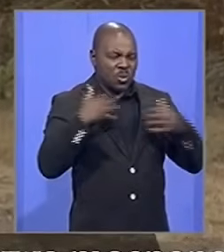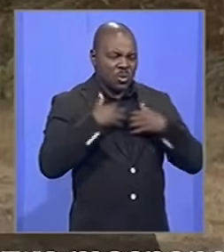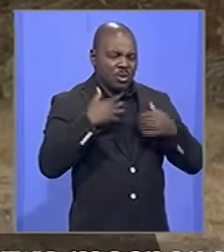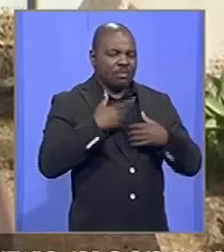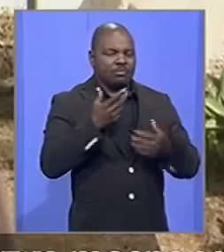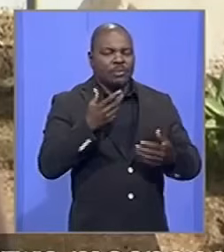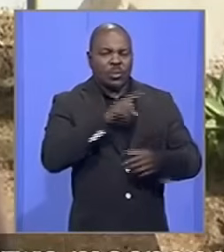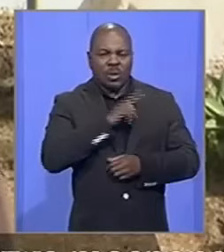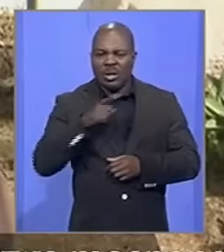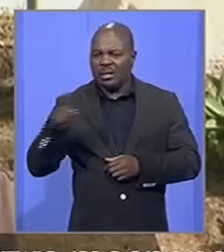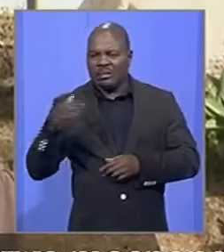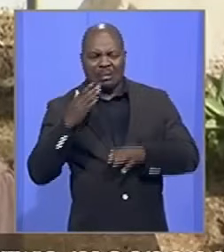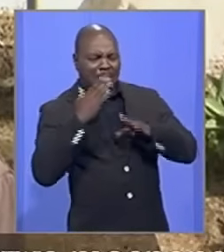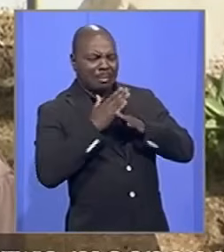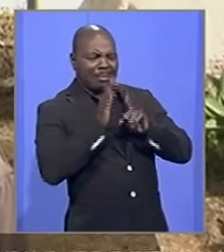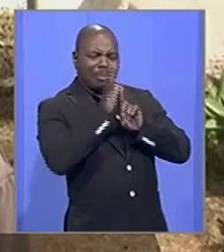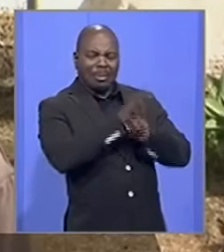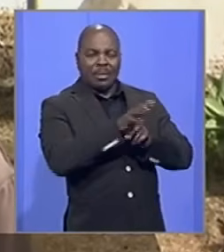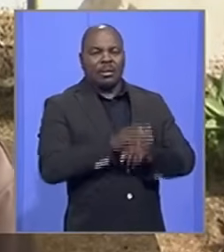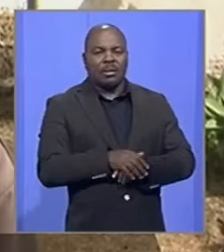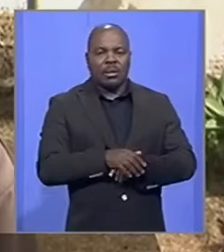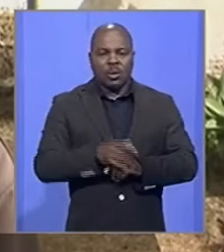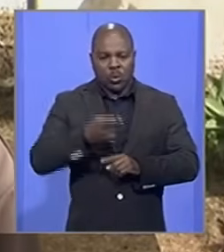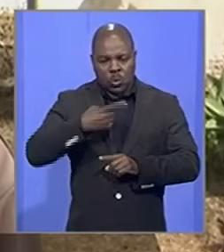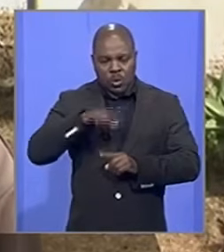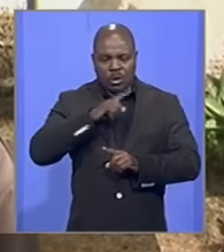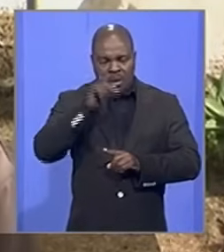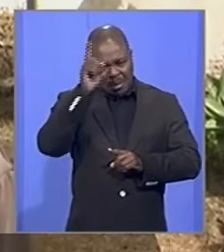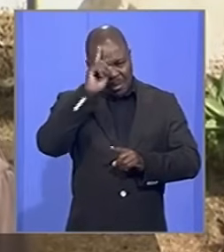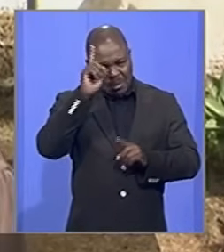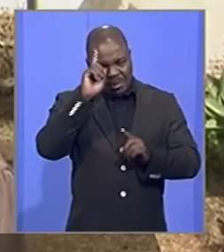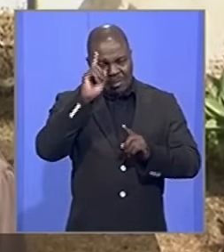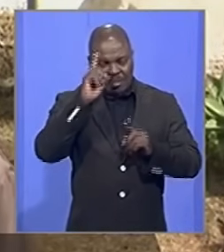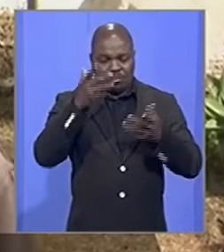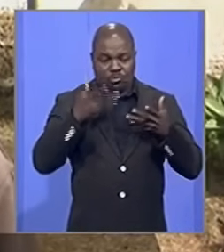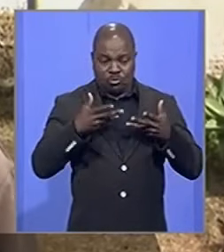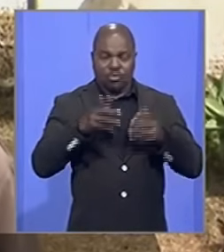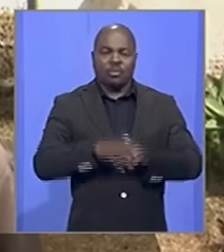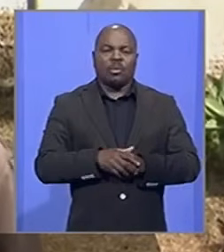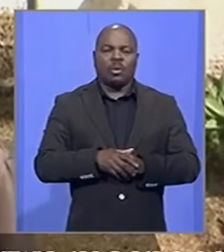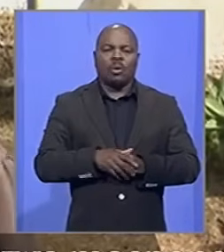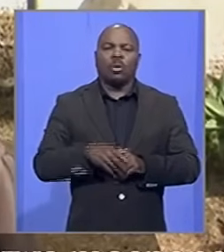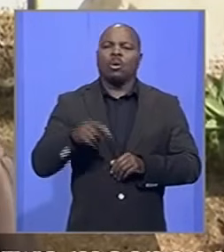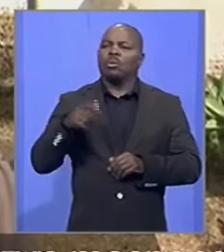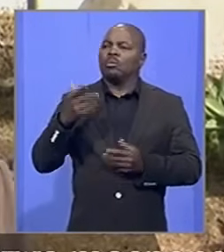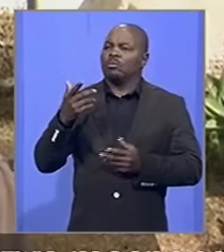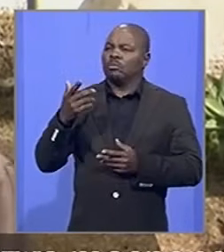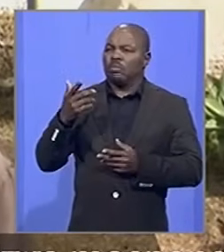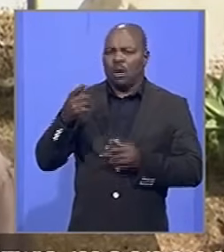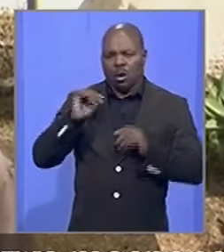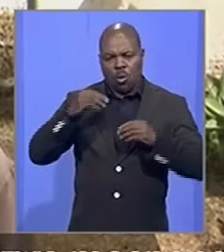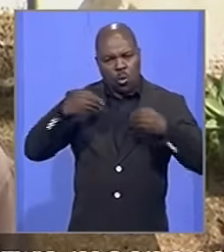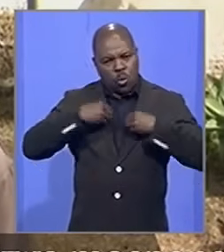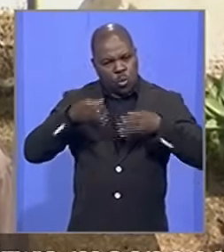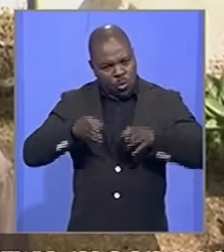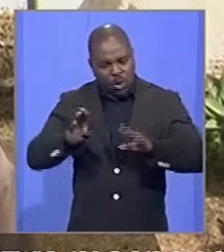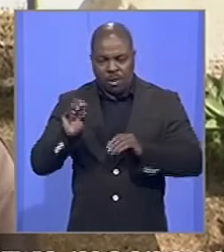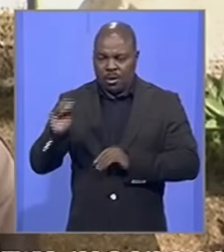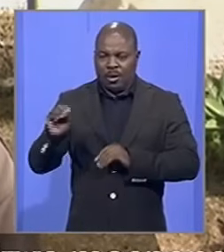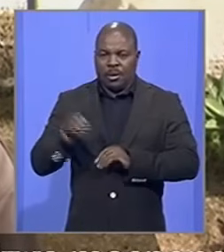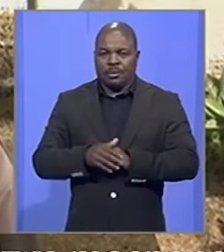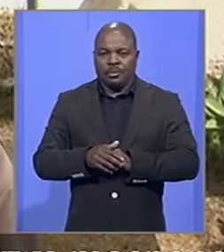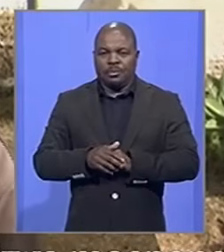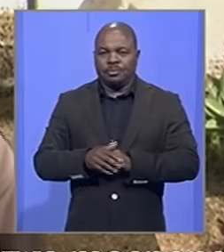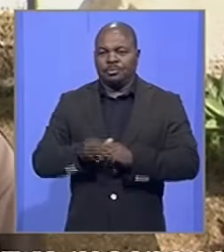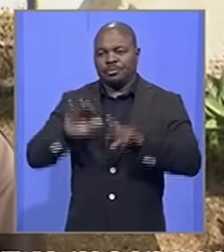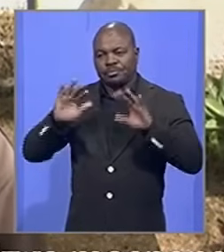yone. The importance of this ritual is that as Africans, we are having our own way in which we